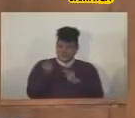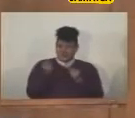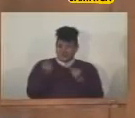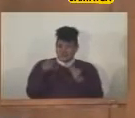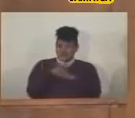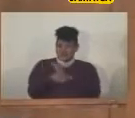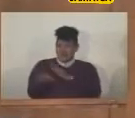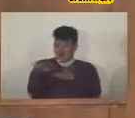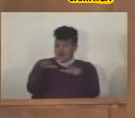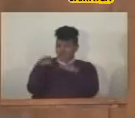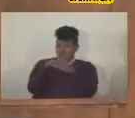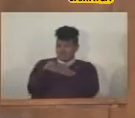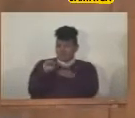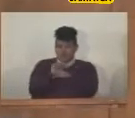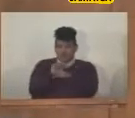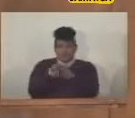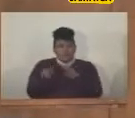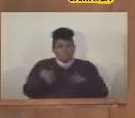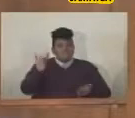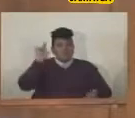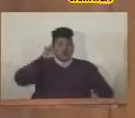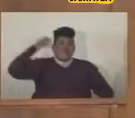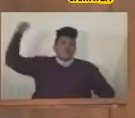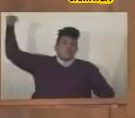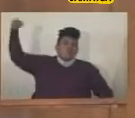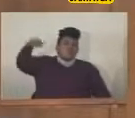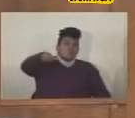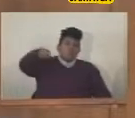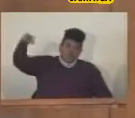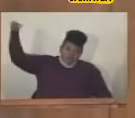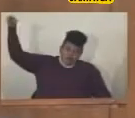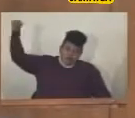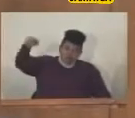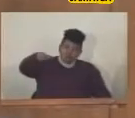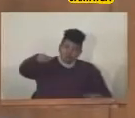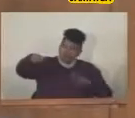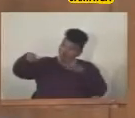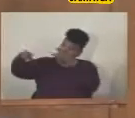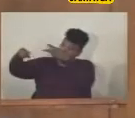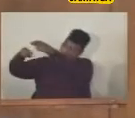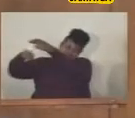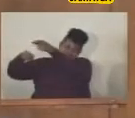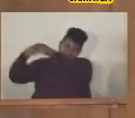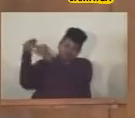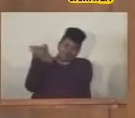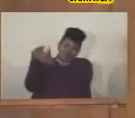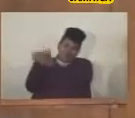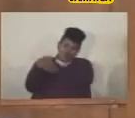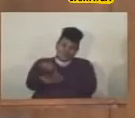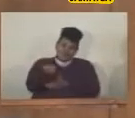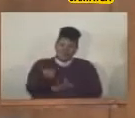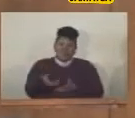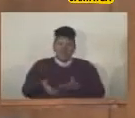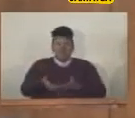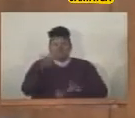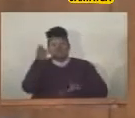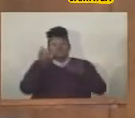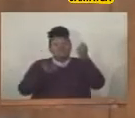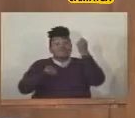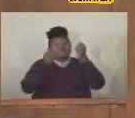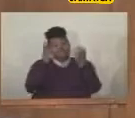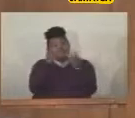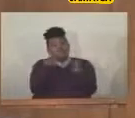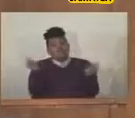position, we will consider social, economic, and cultural factors as we adopt a new